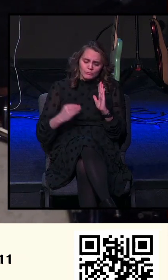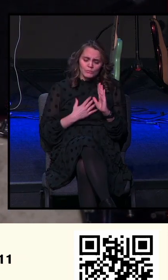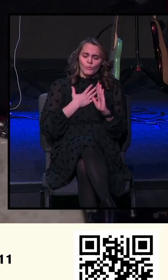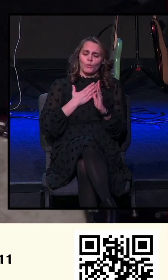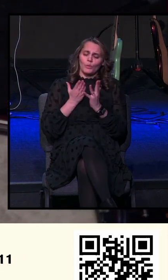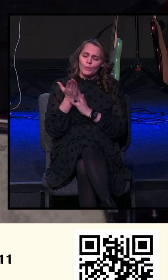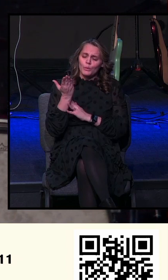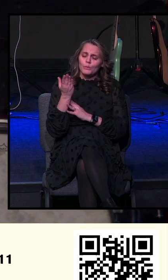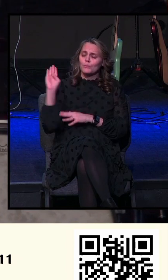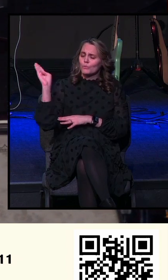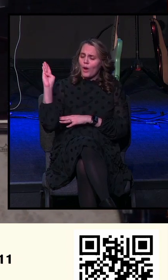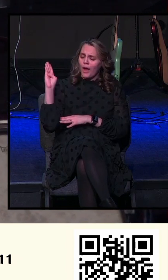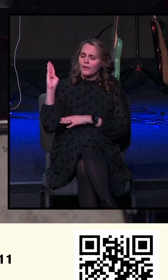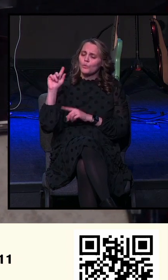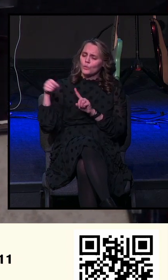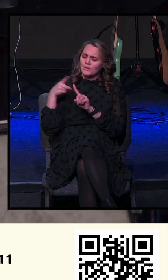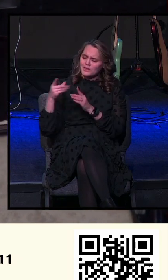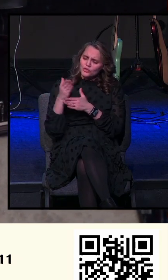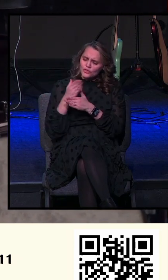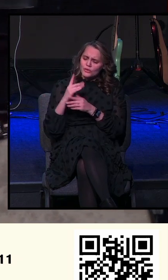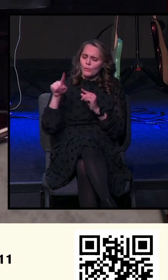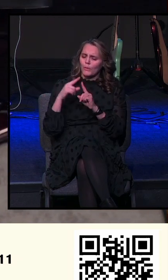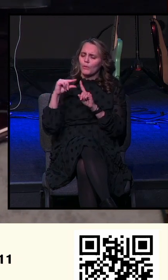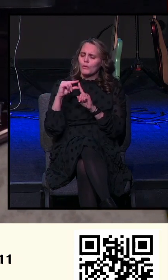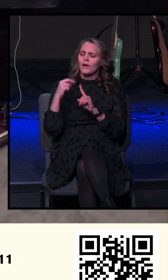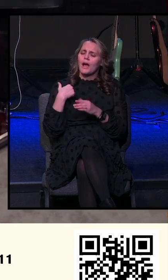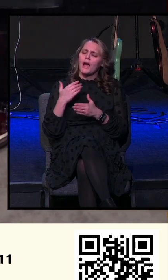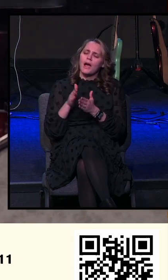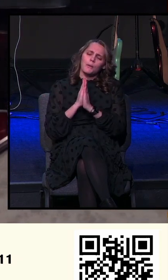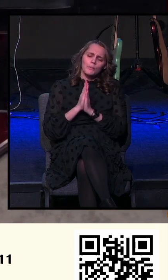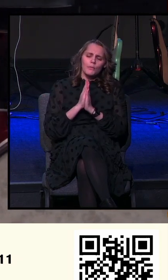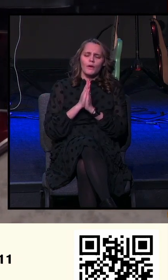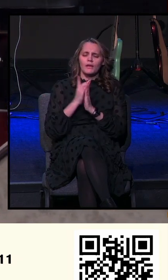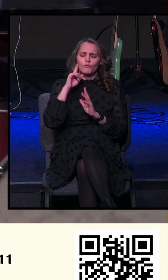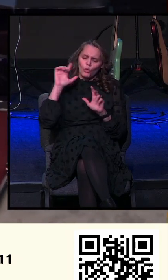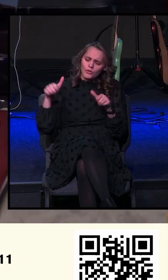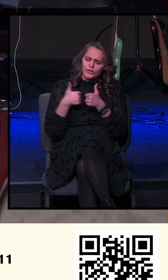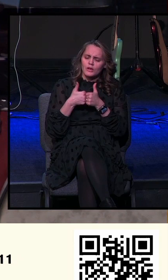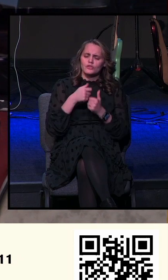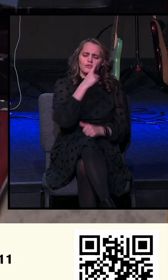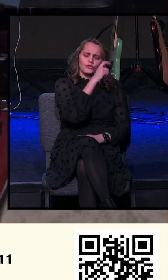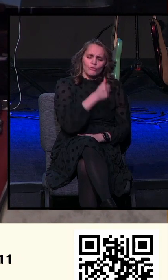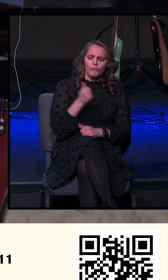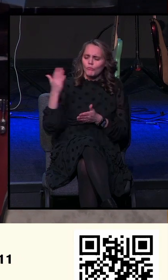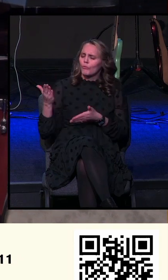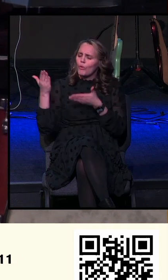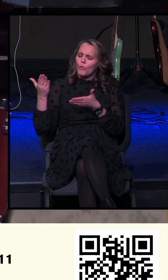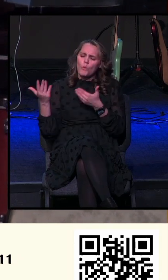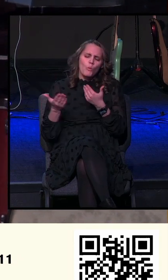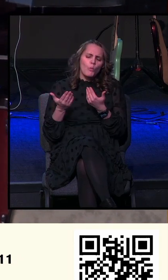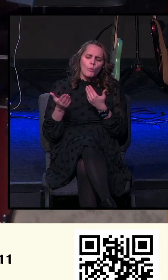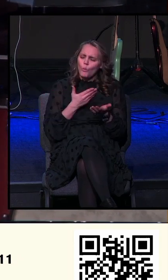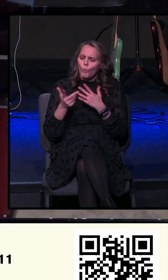us. At the same time, Father, I pray that you'll accept our tithes and offerings. Well, it's a challenge for all of us to kind of surrender that area of